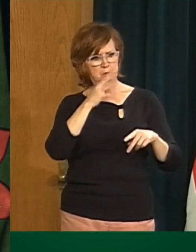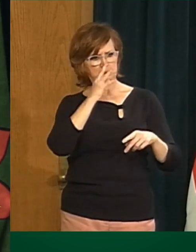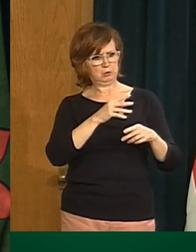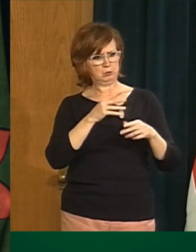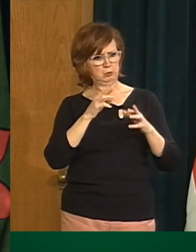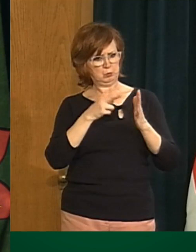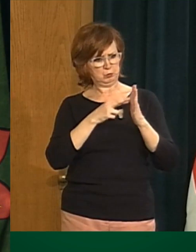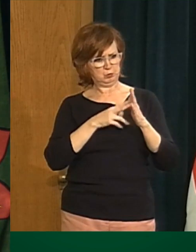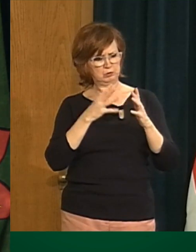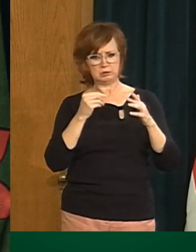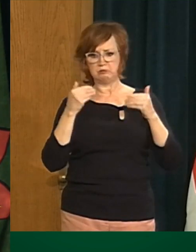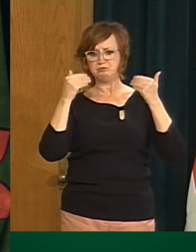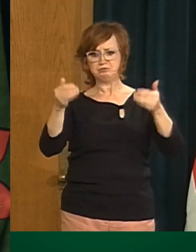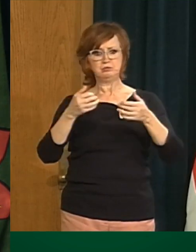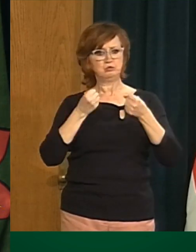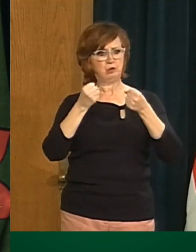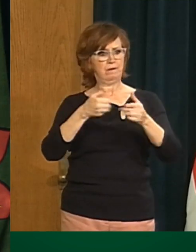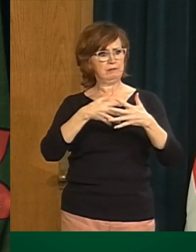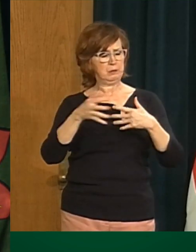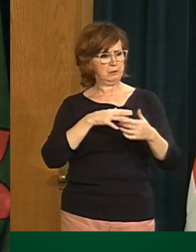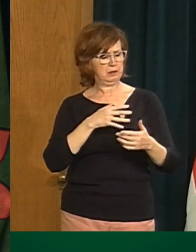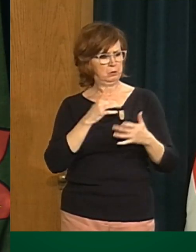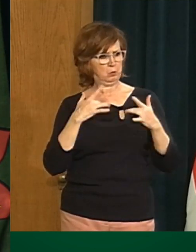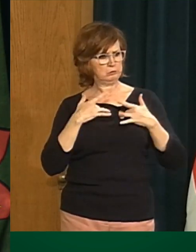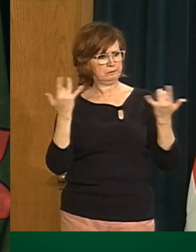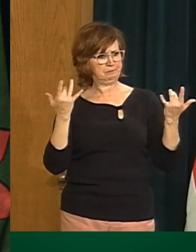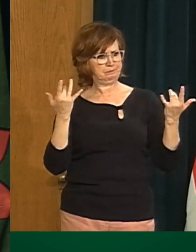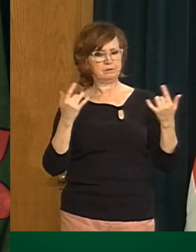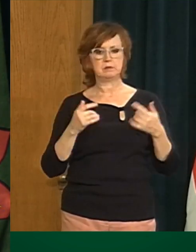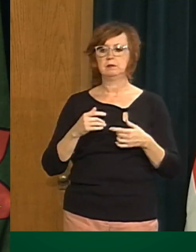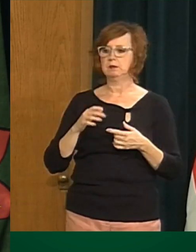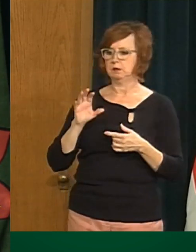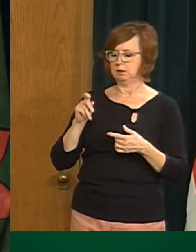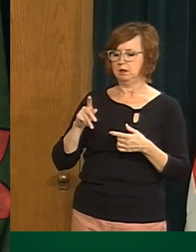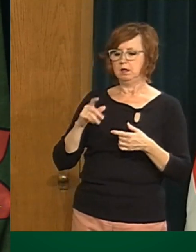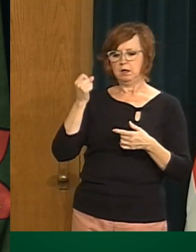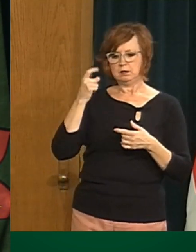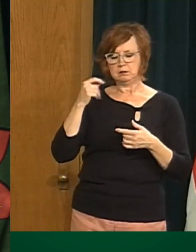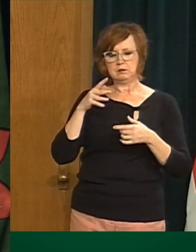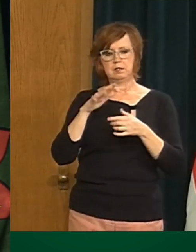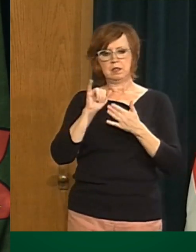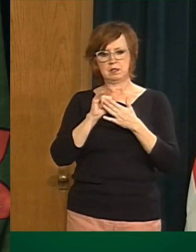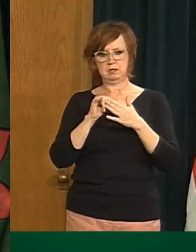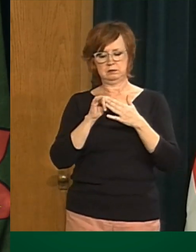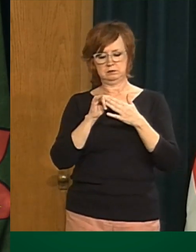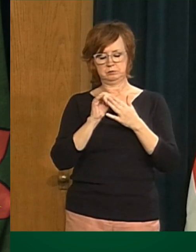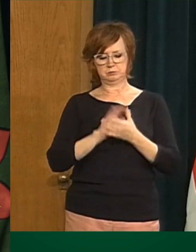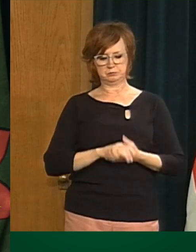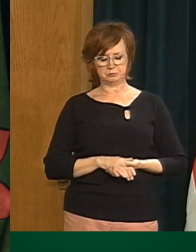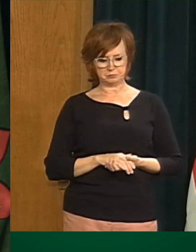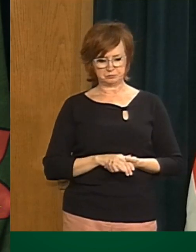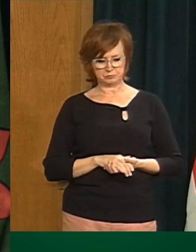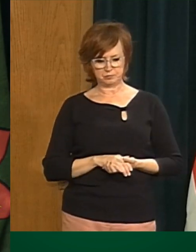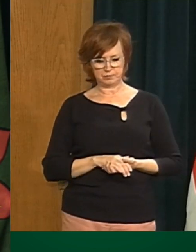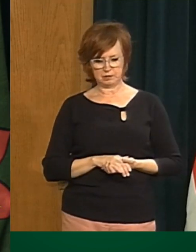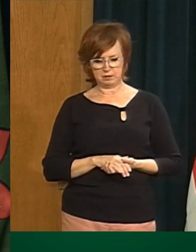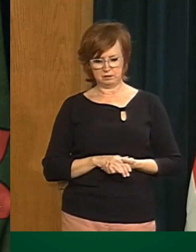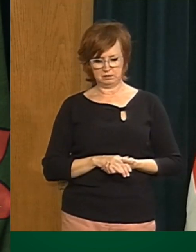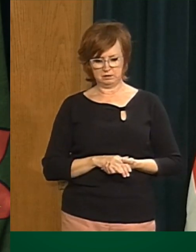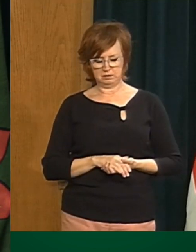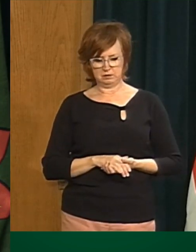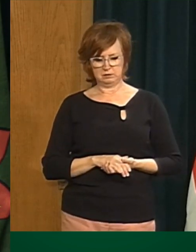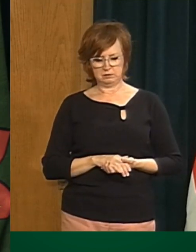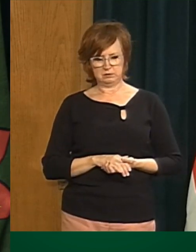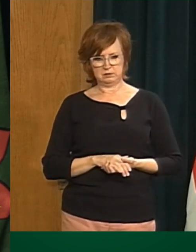some of the exemptions to the travel restrictions actually are in many ways exclusive to the situation in the north. As you look at